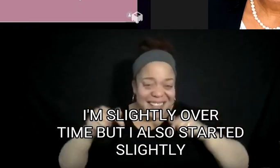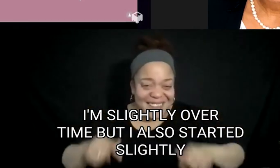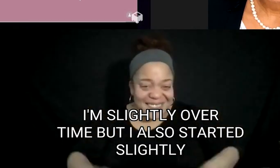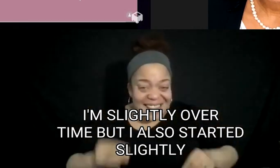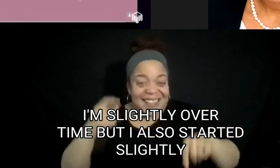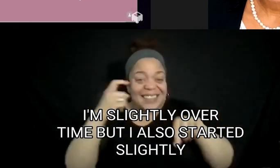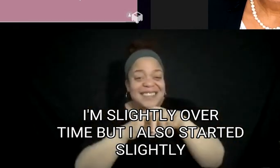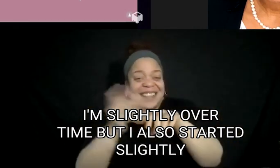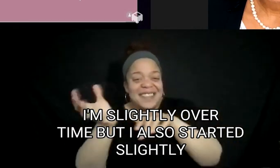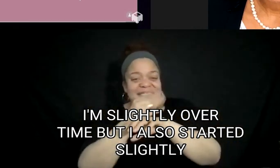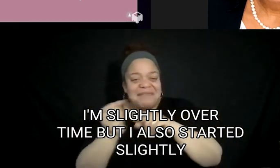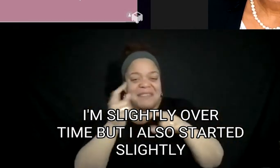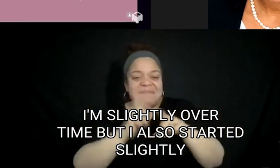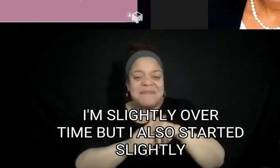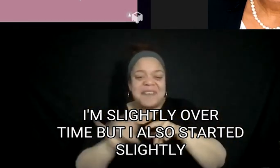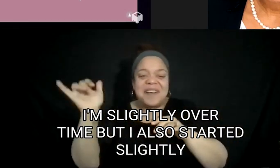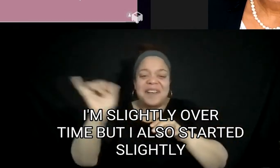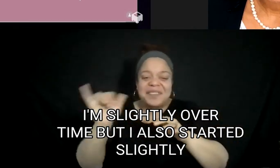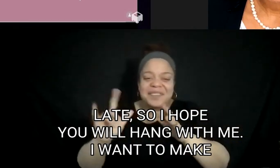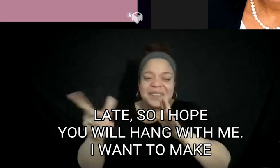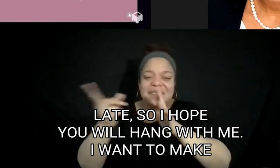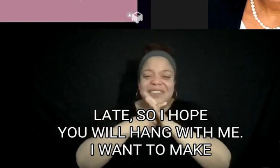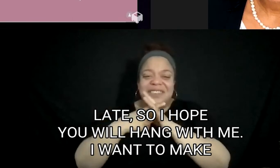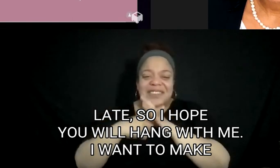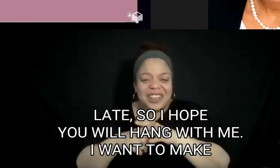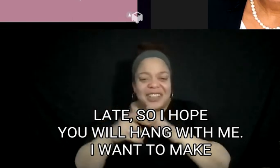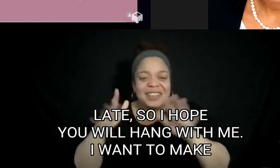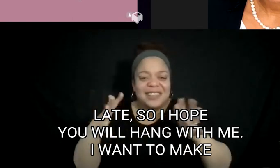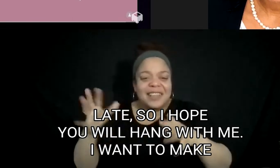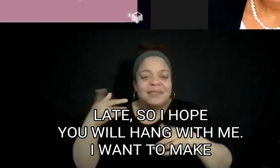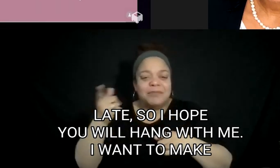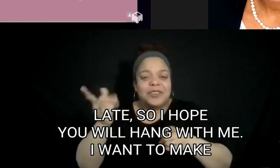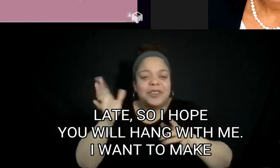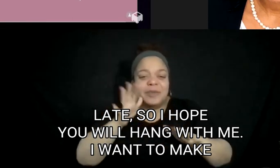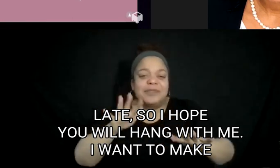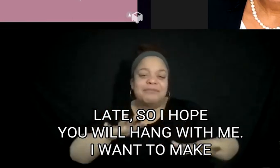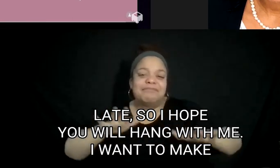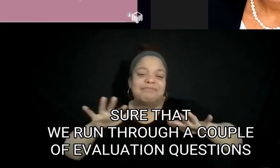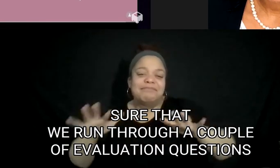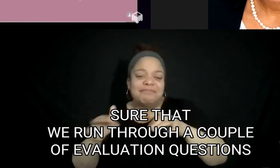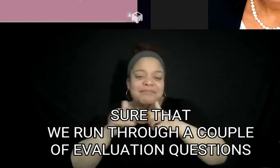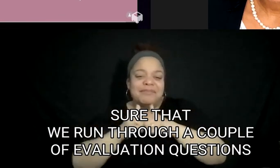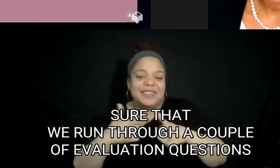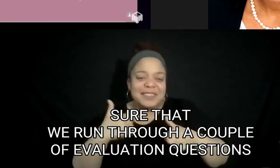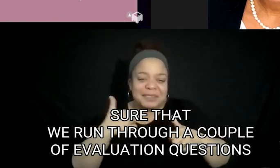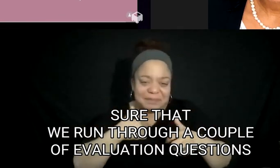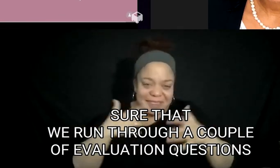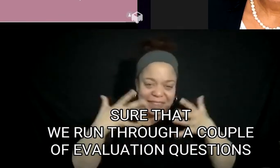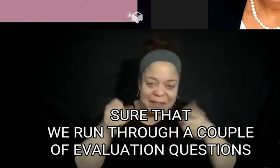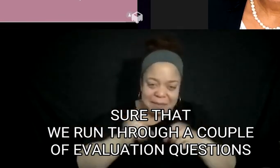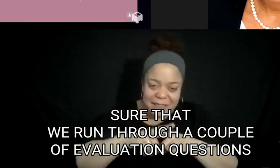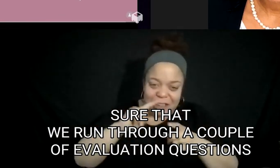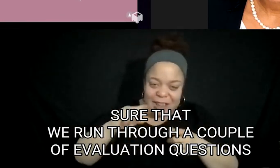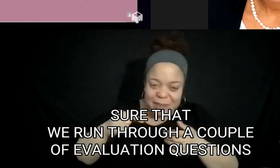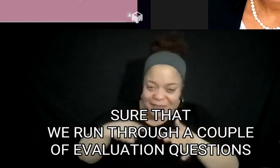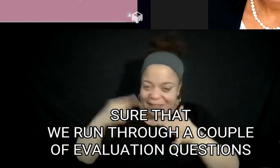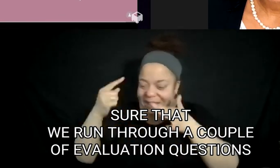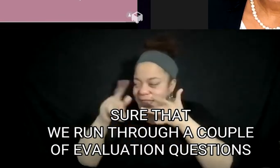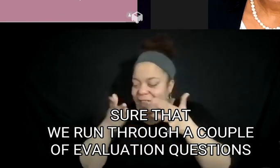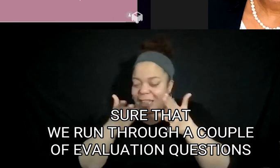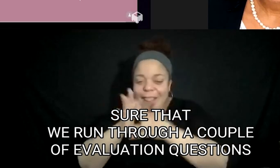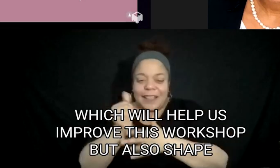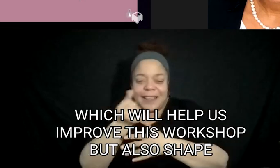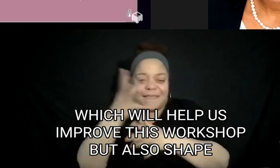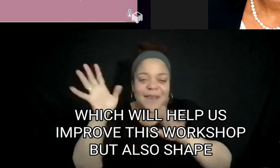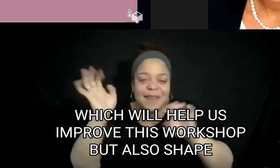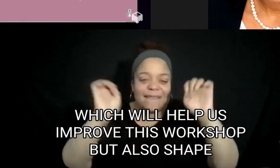You know, I want to make sure that we run through a couple of evaluation questions, which will help us improve this workshop, but also shape the content for